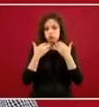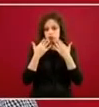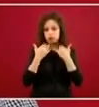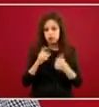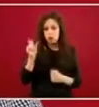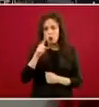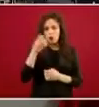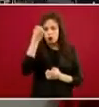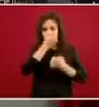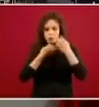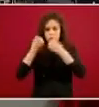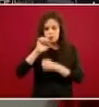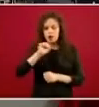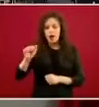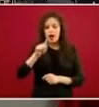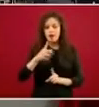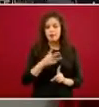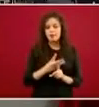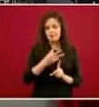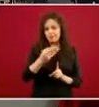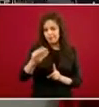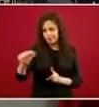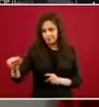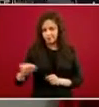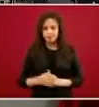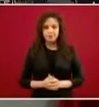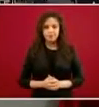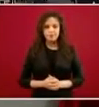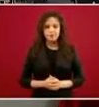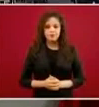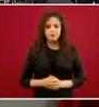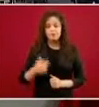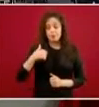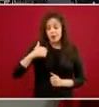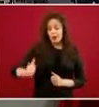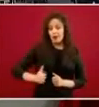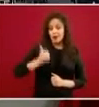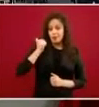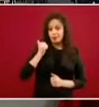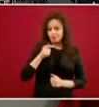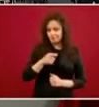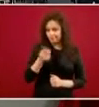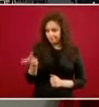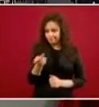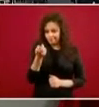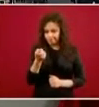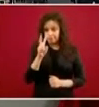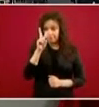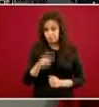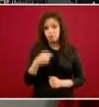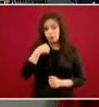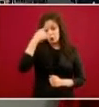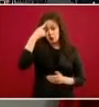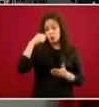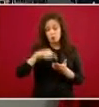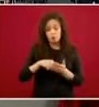when they underwent the epidemiological study.